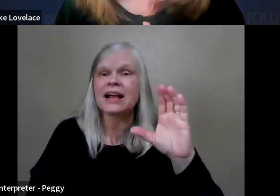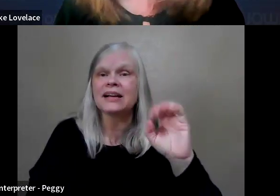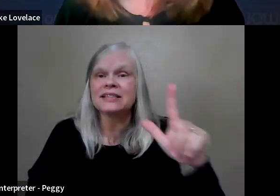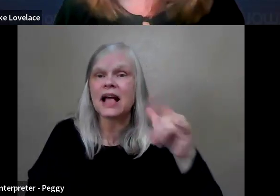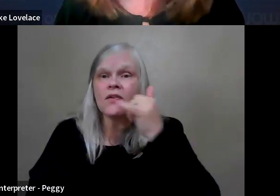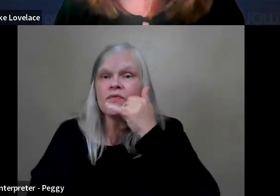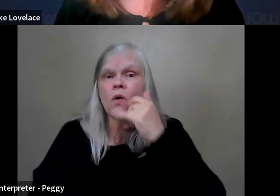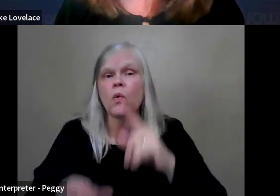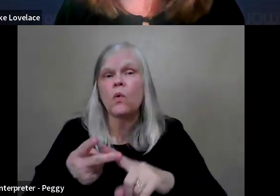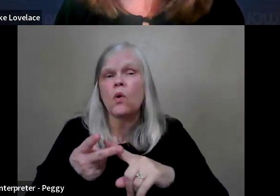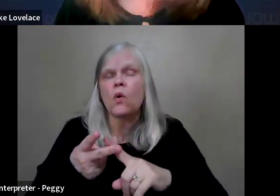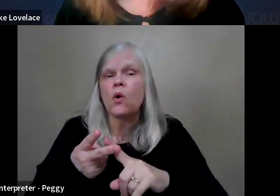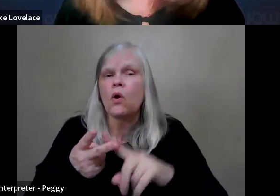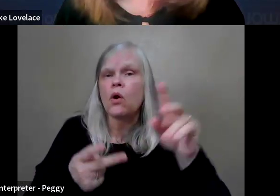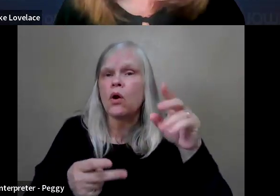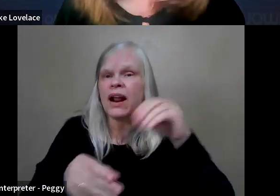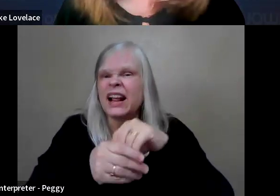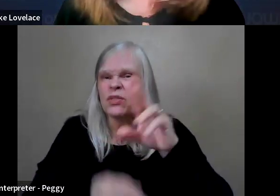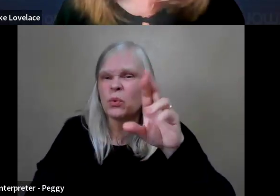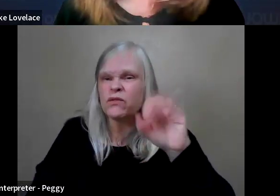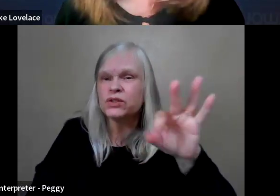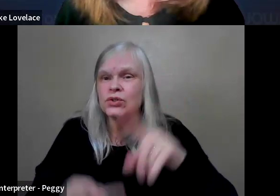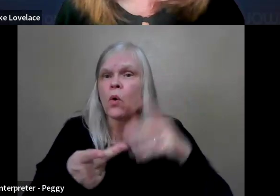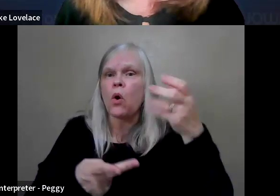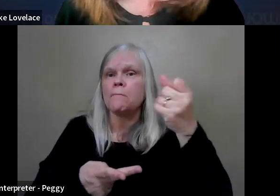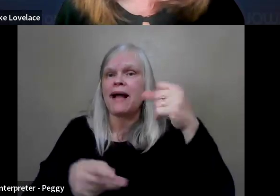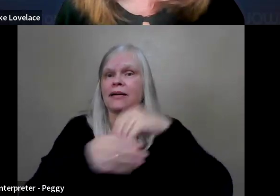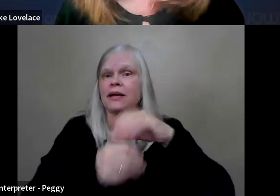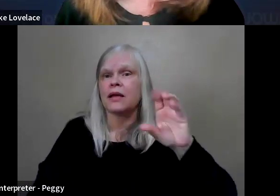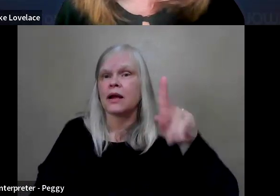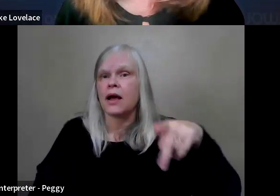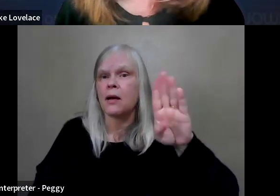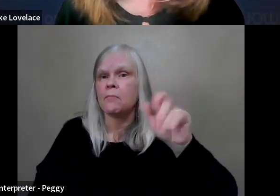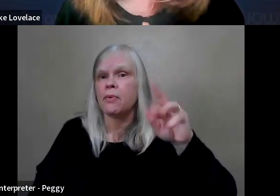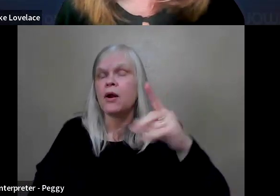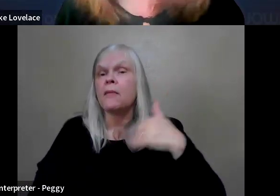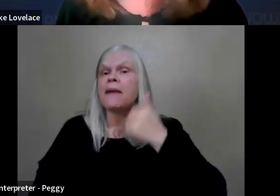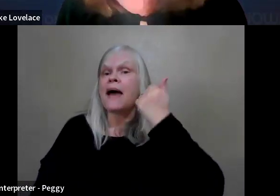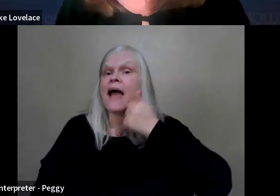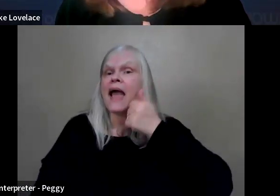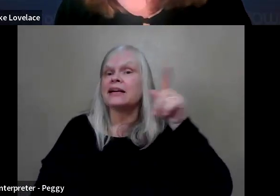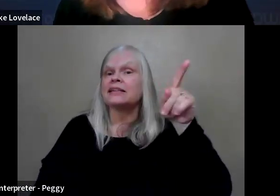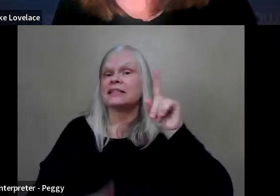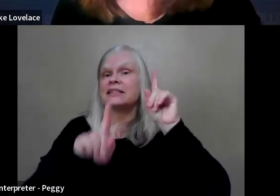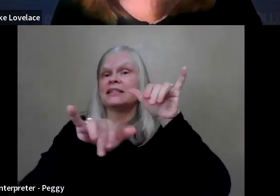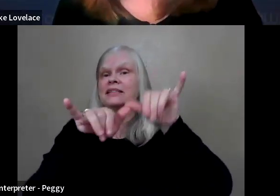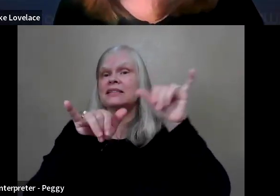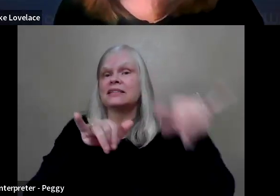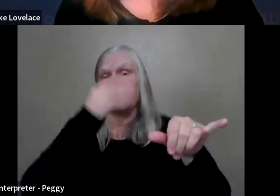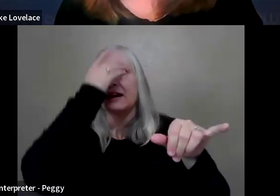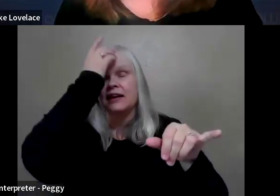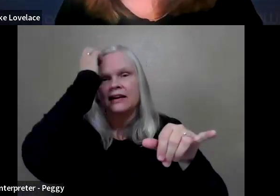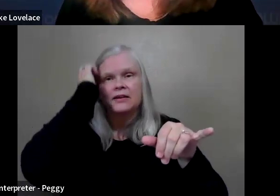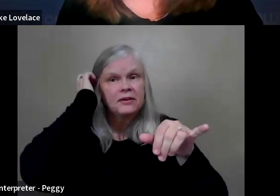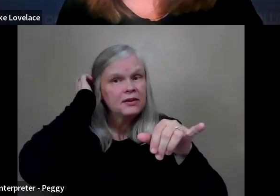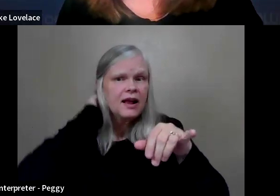in the fridge or milk in the cupboard. My aunt recently stayed at a vacation